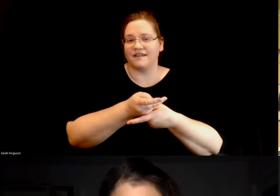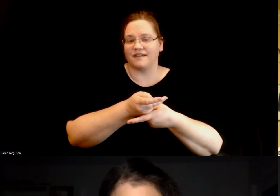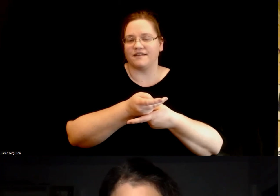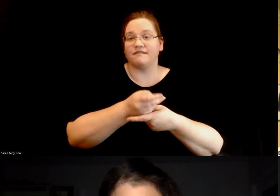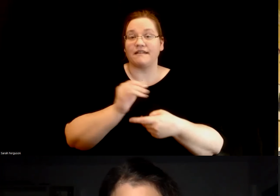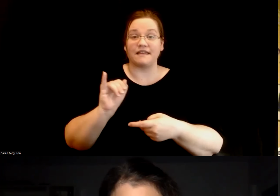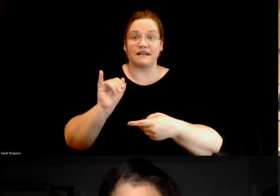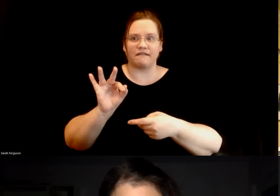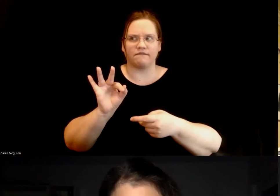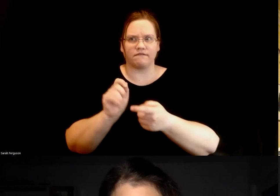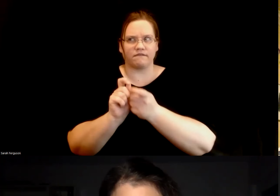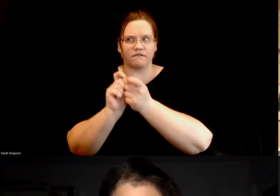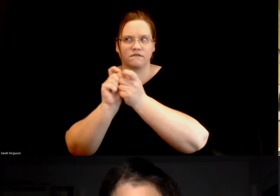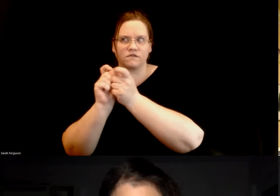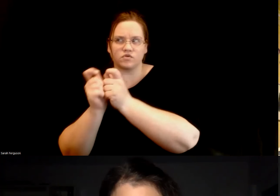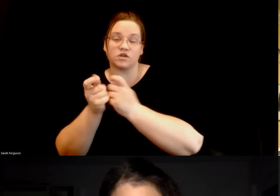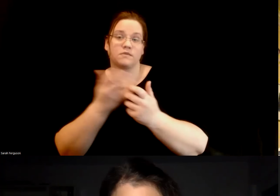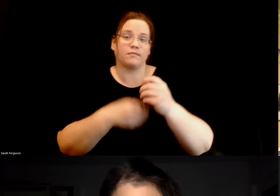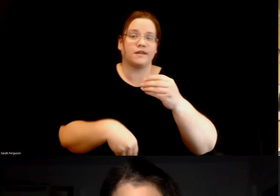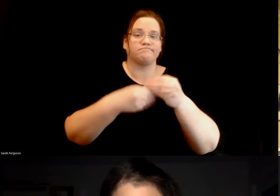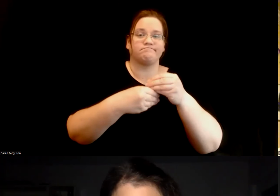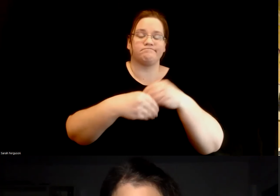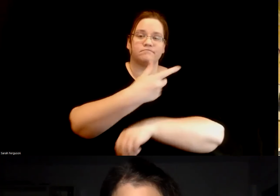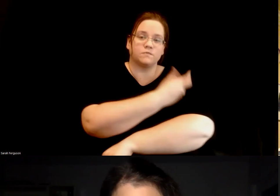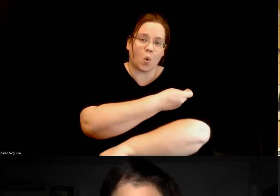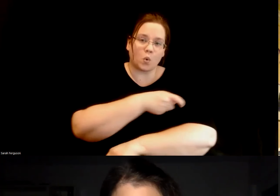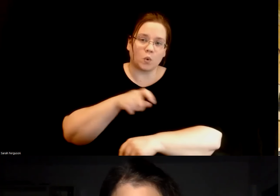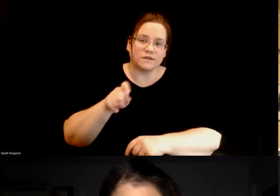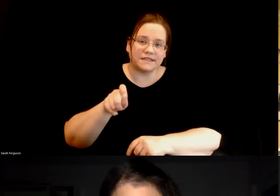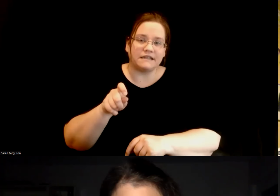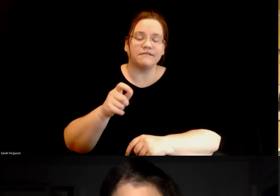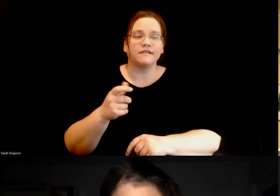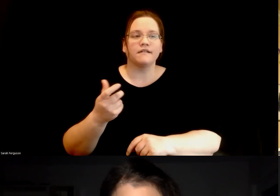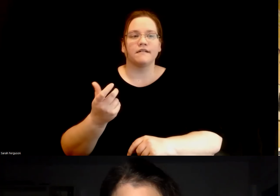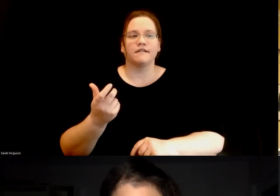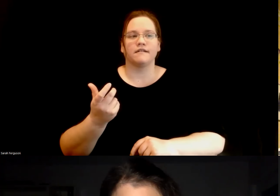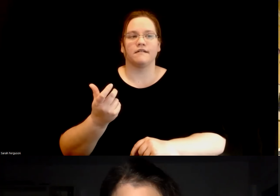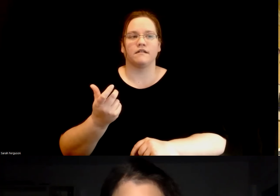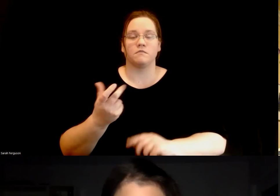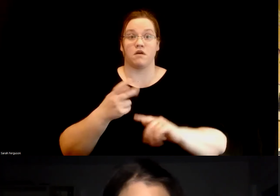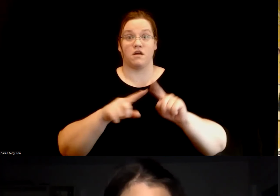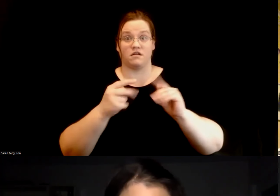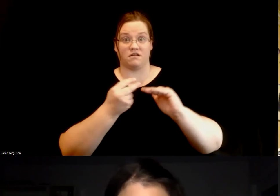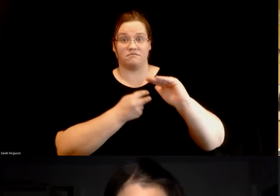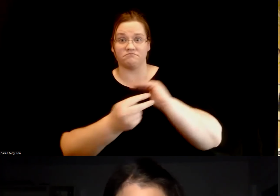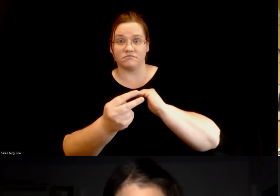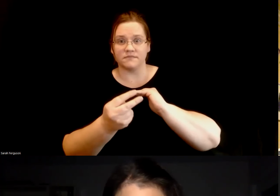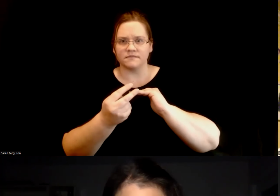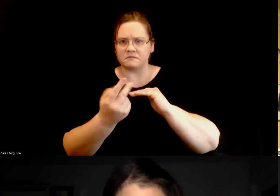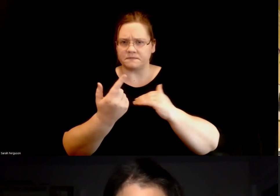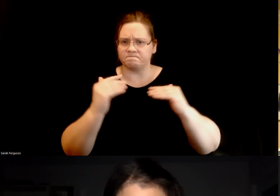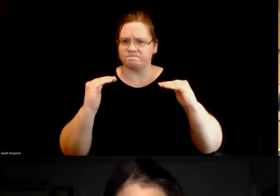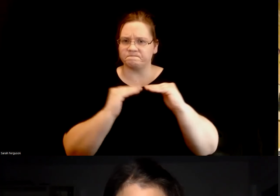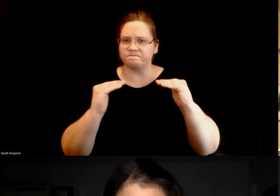are changes, there may be additional doses needed, but there is no reason to anticipate that they would not have the same protection